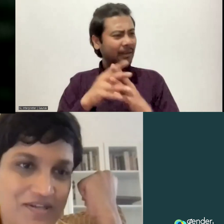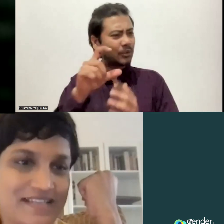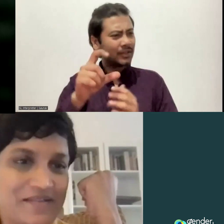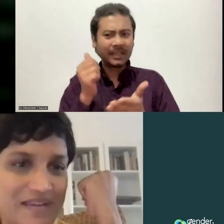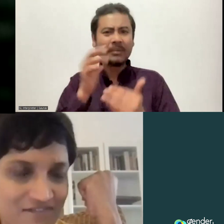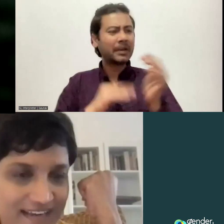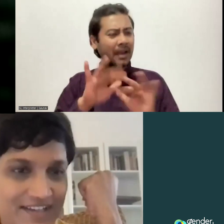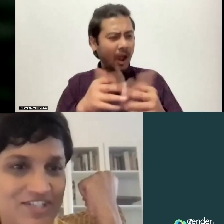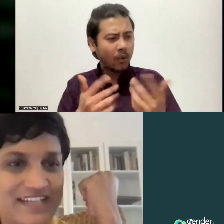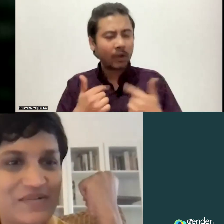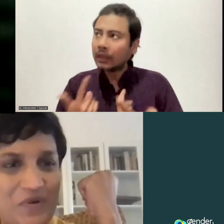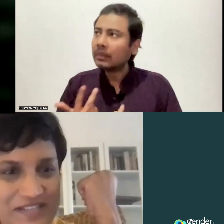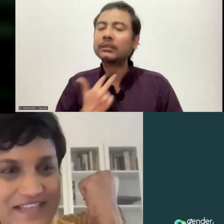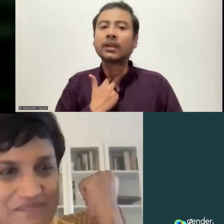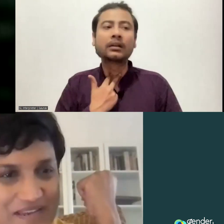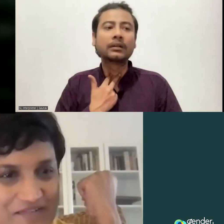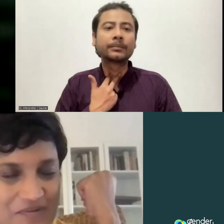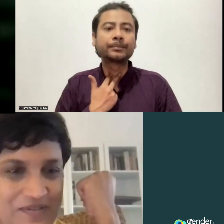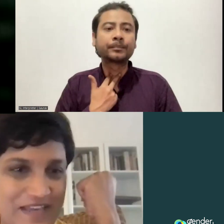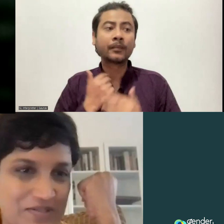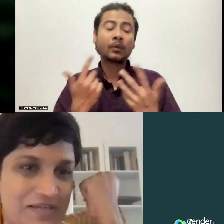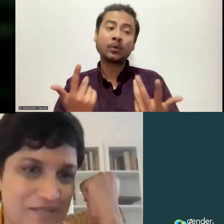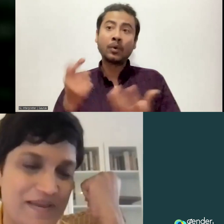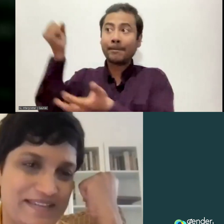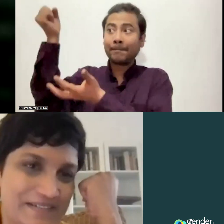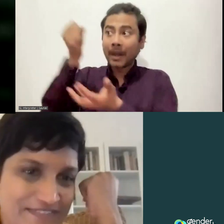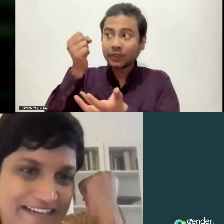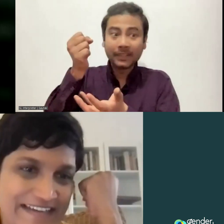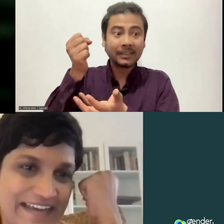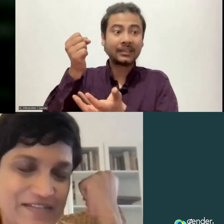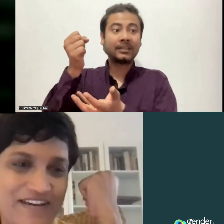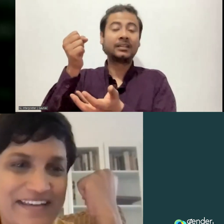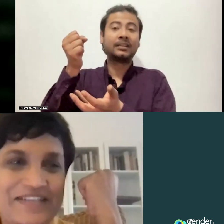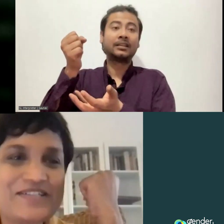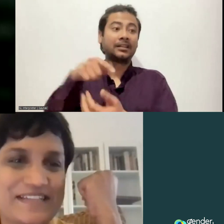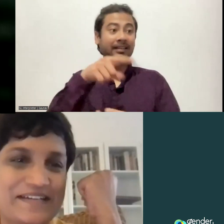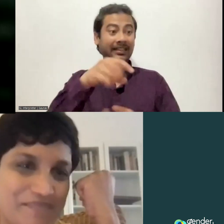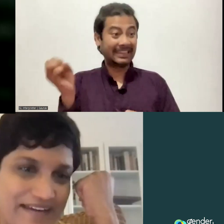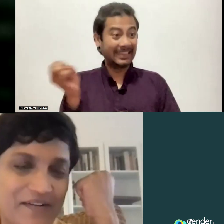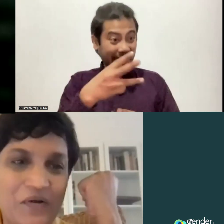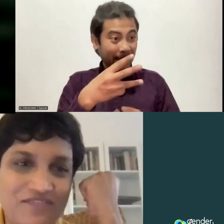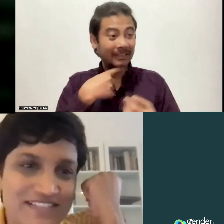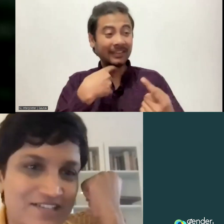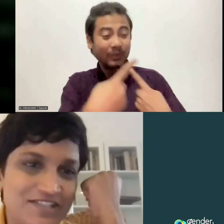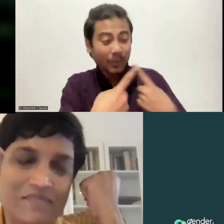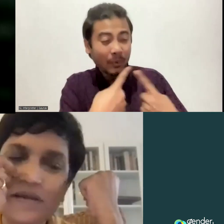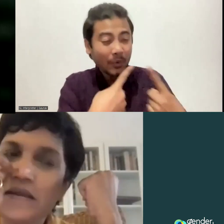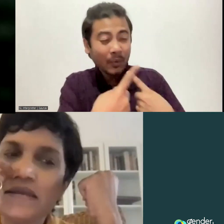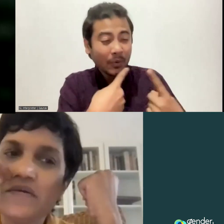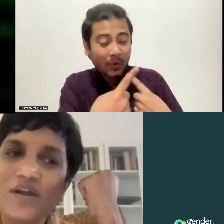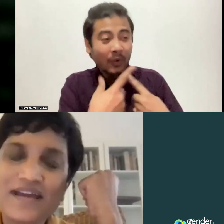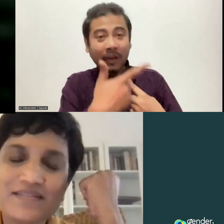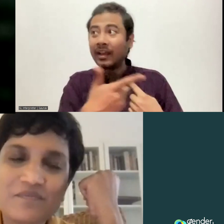But what does that mean financially and what does that mean from a scheduling perspective is a very interesting debate and a conversation.